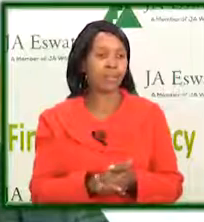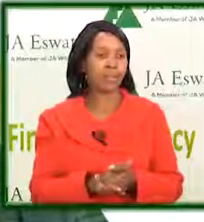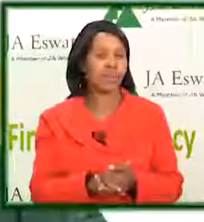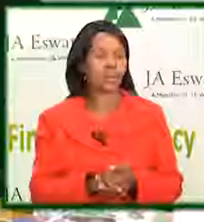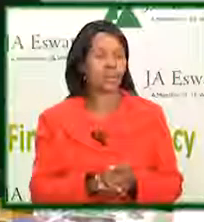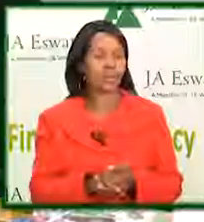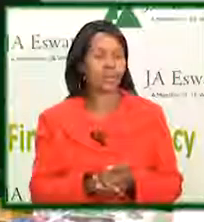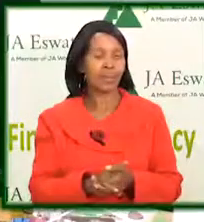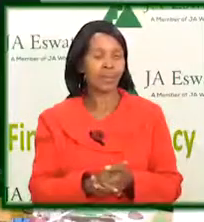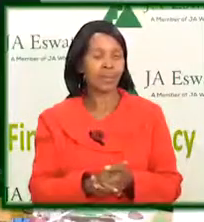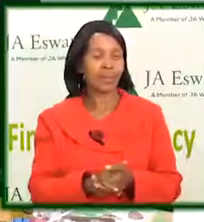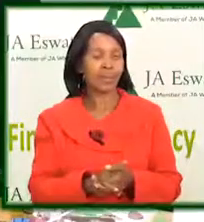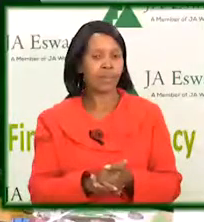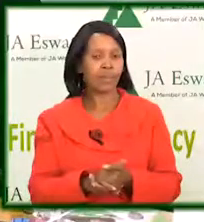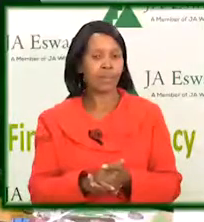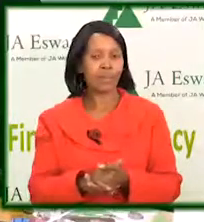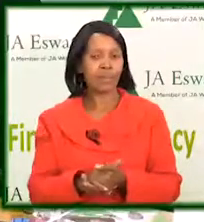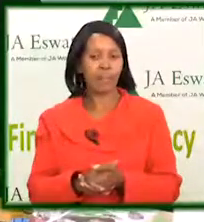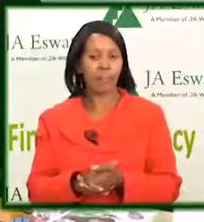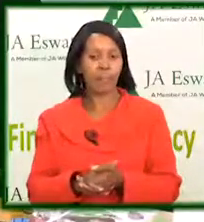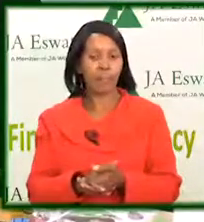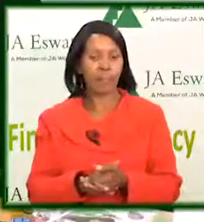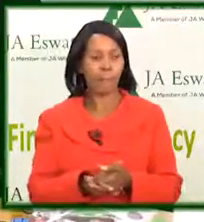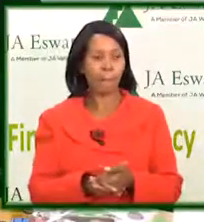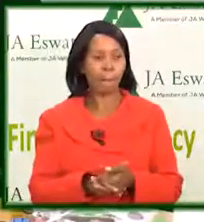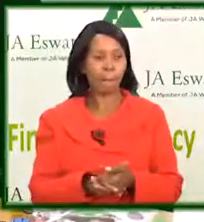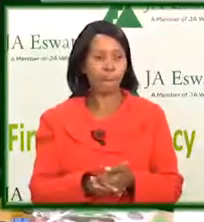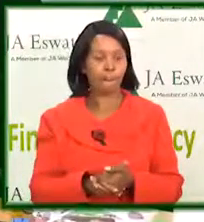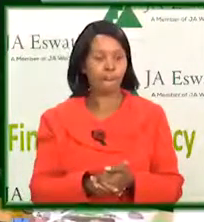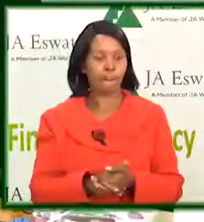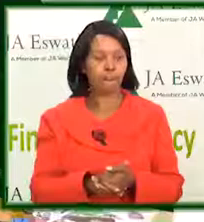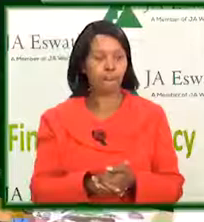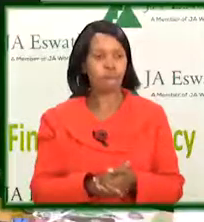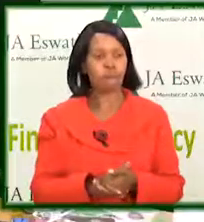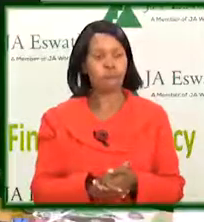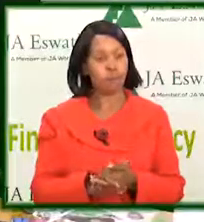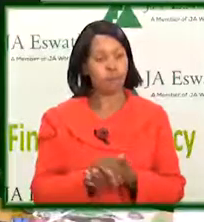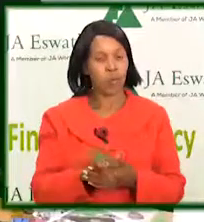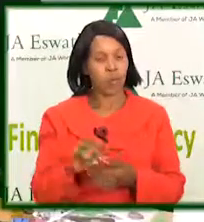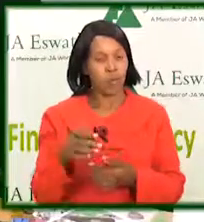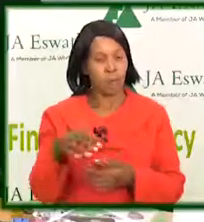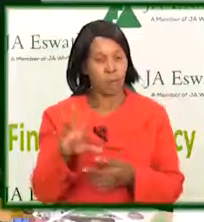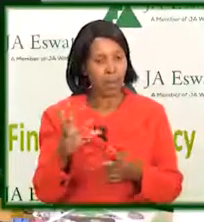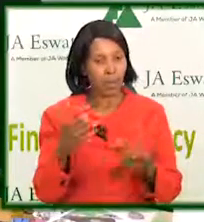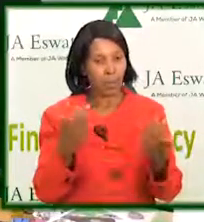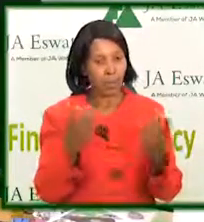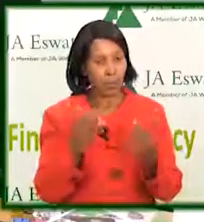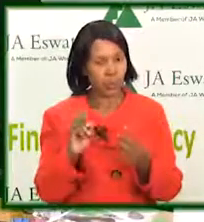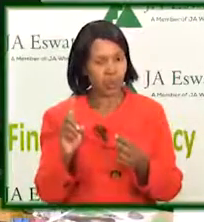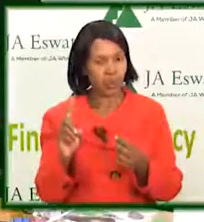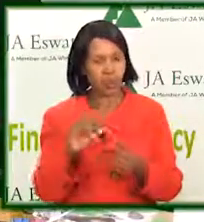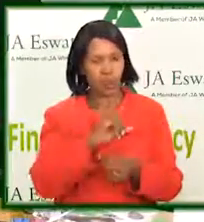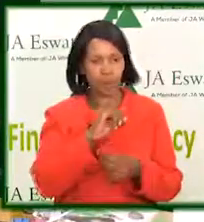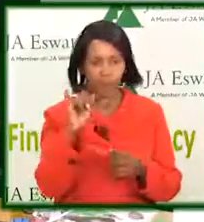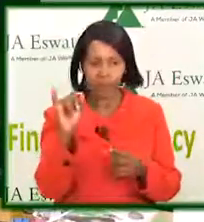So what you need to do is that you have your structure, and you lay it down. You